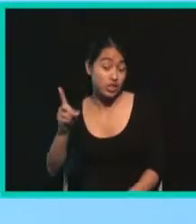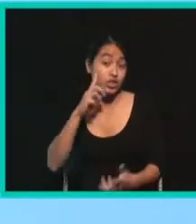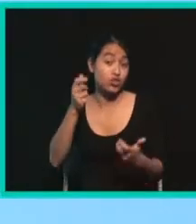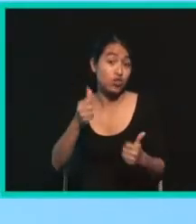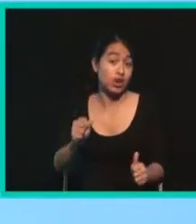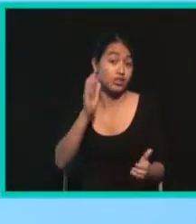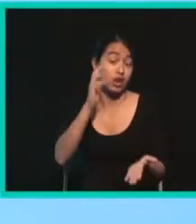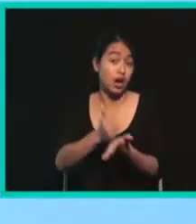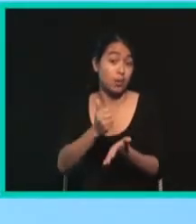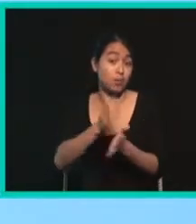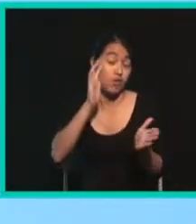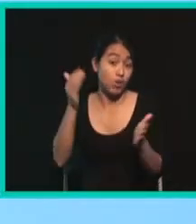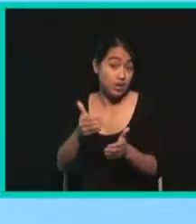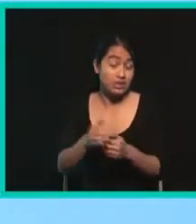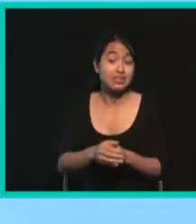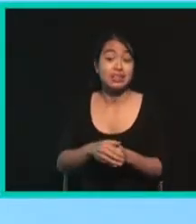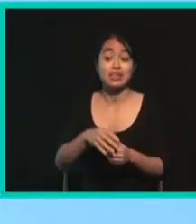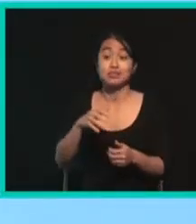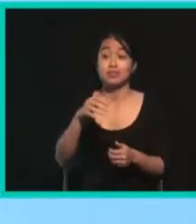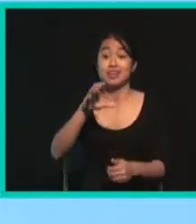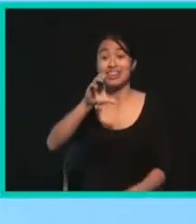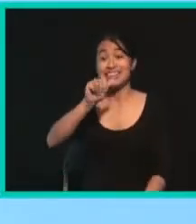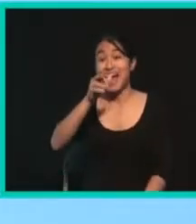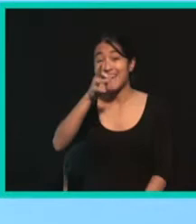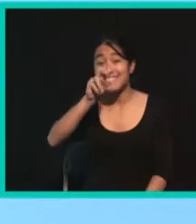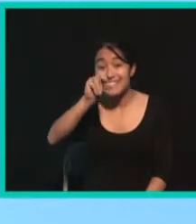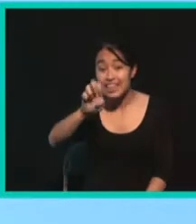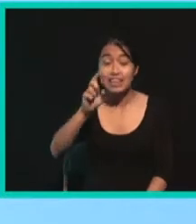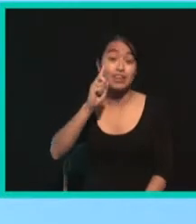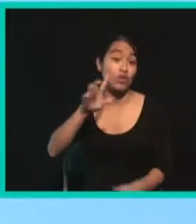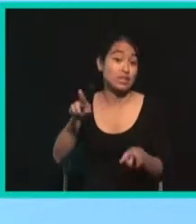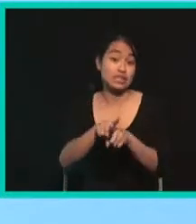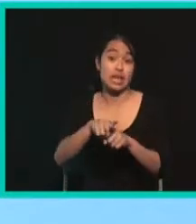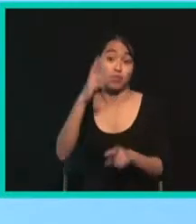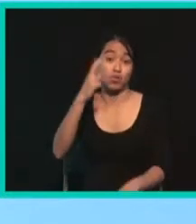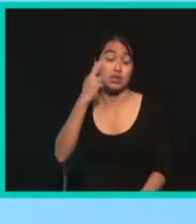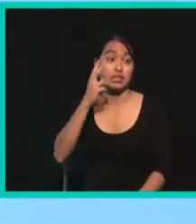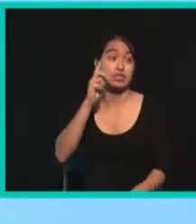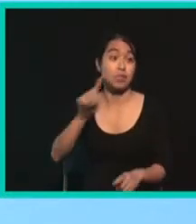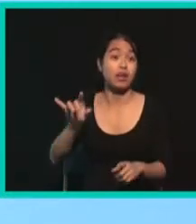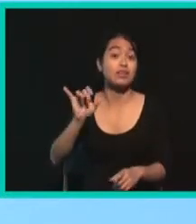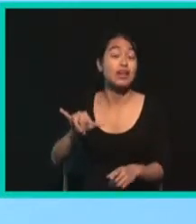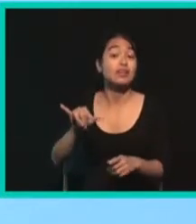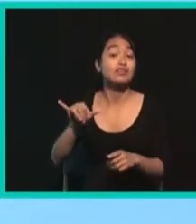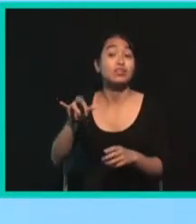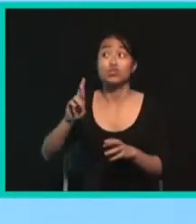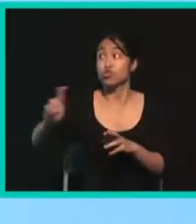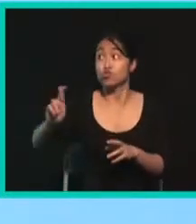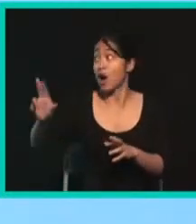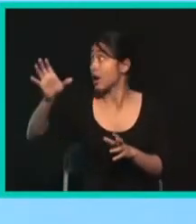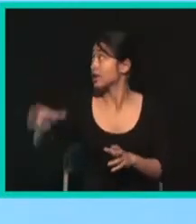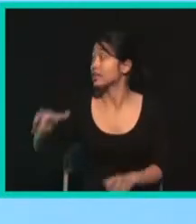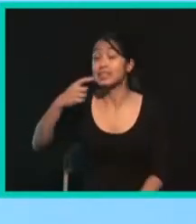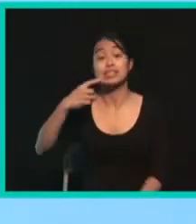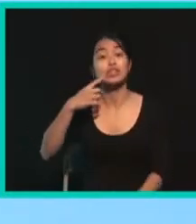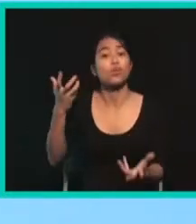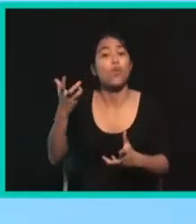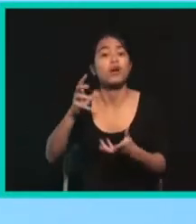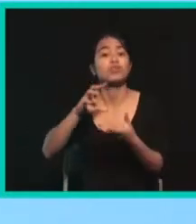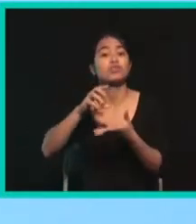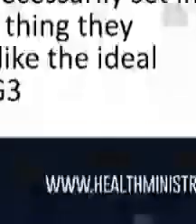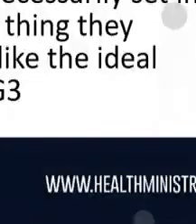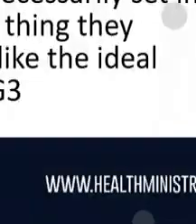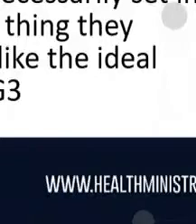focus and staying up late to study. Caffeine also for the same reasons. So the quote right here to the right actually kind of represents what the students were trying to say